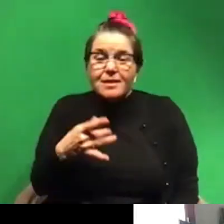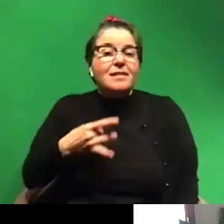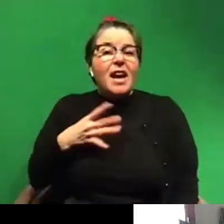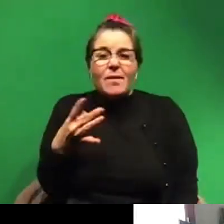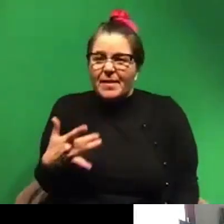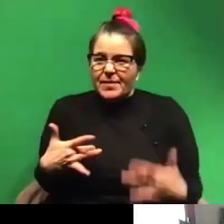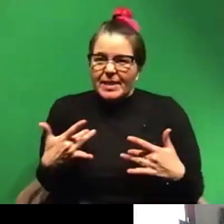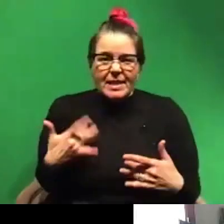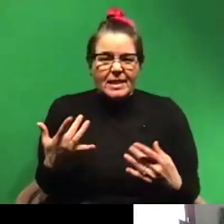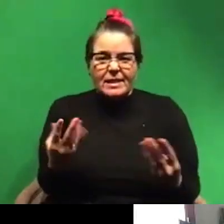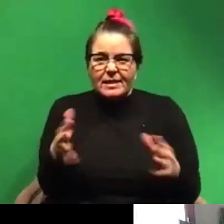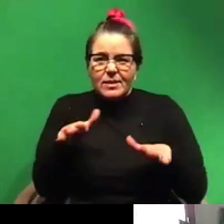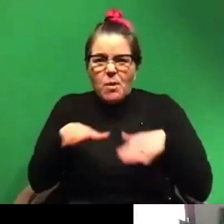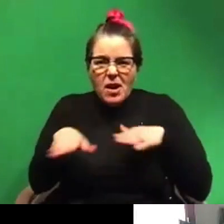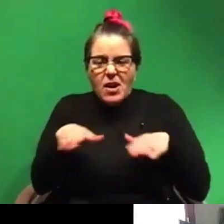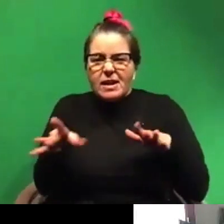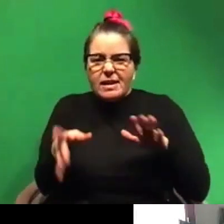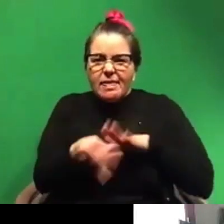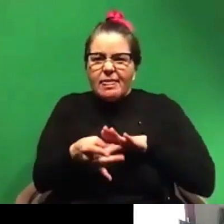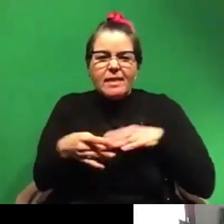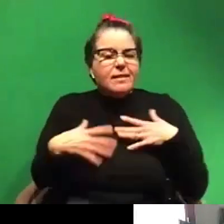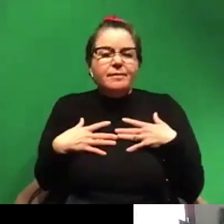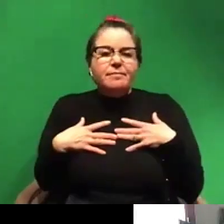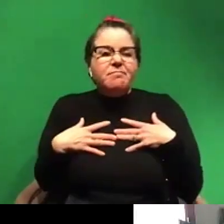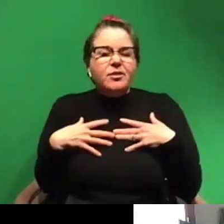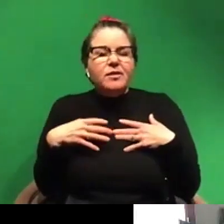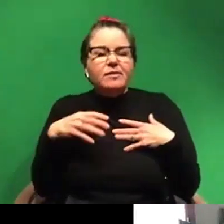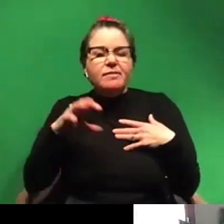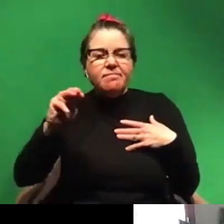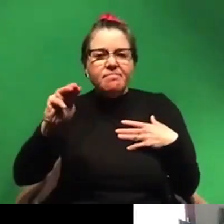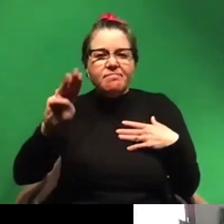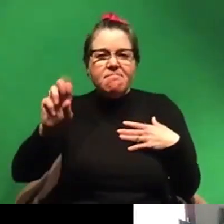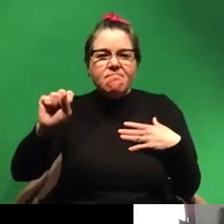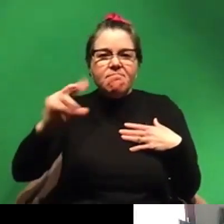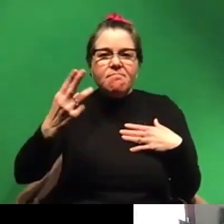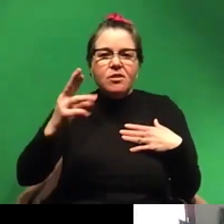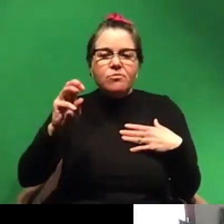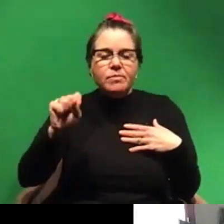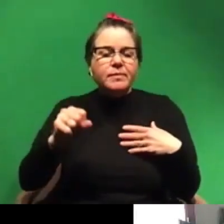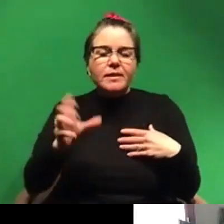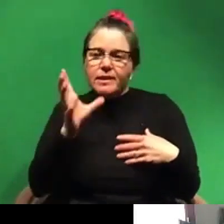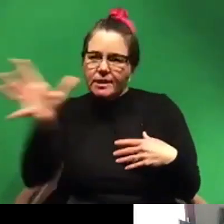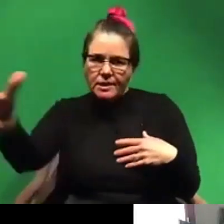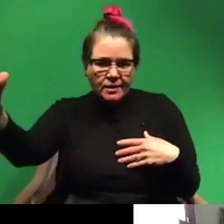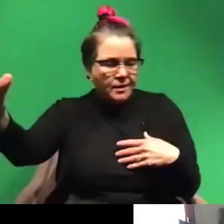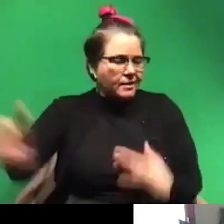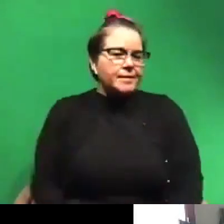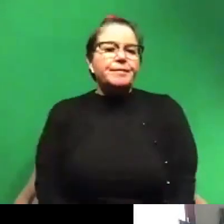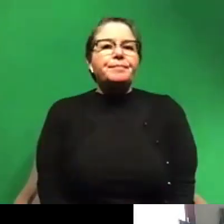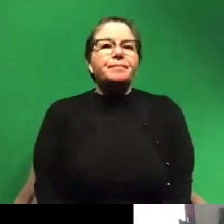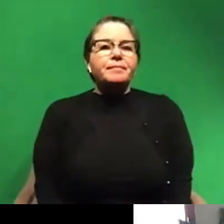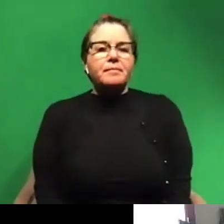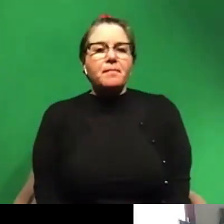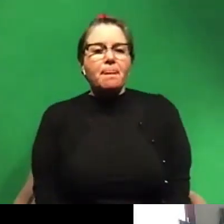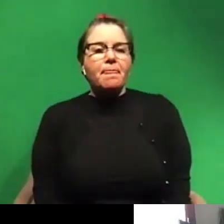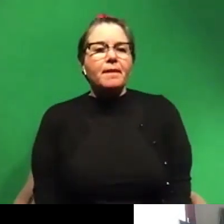when I walk on them. So fungi, mushrooms. Mushrooms are by far my least favorite microbe.